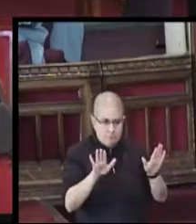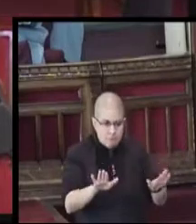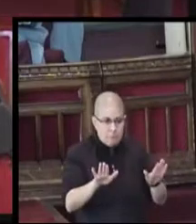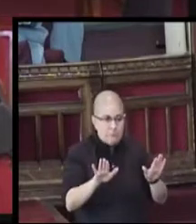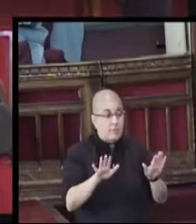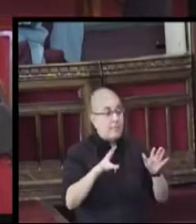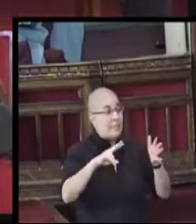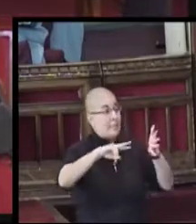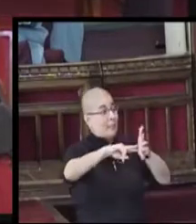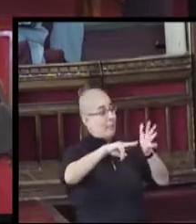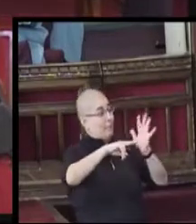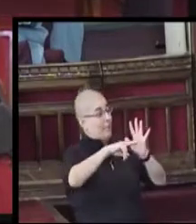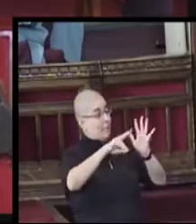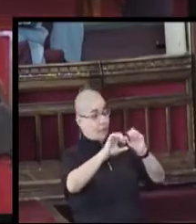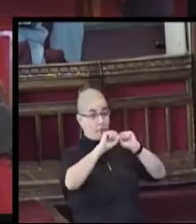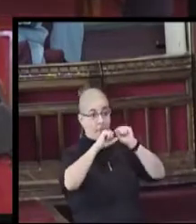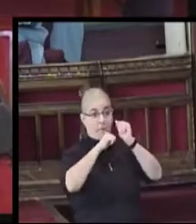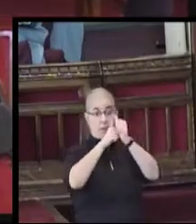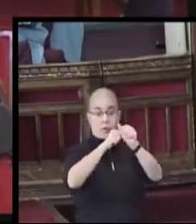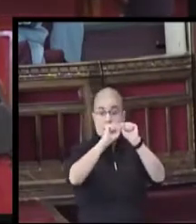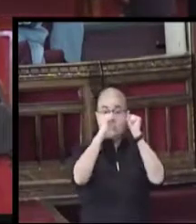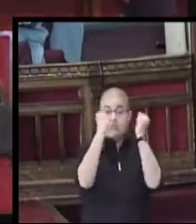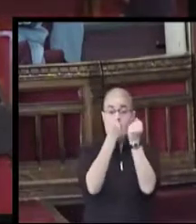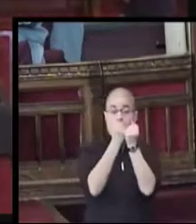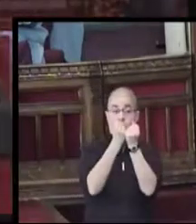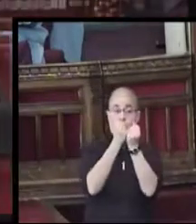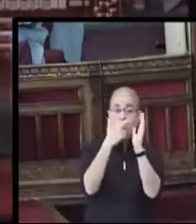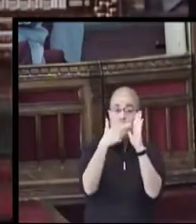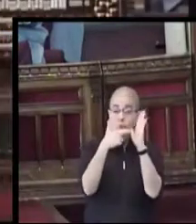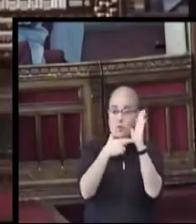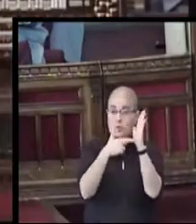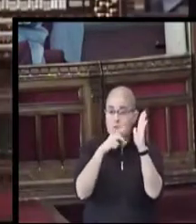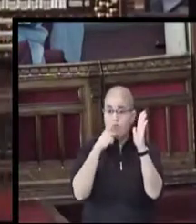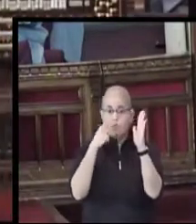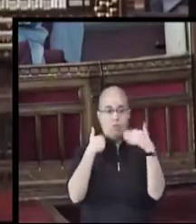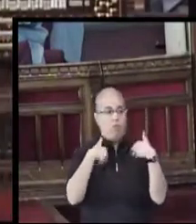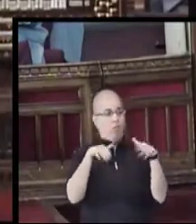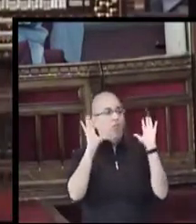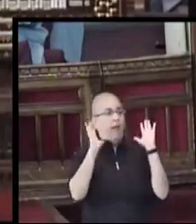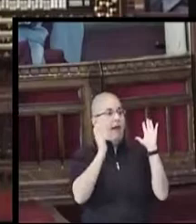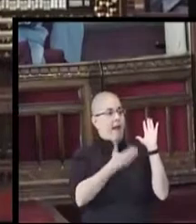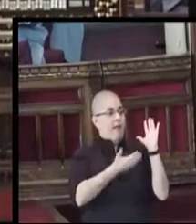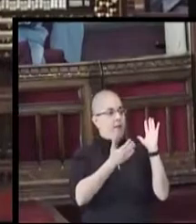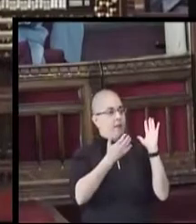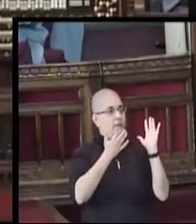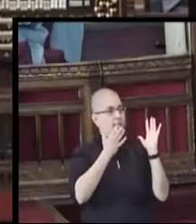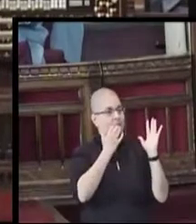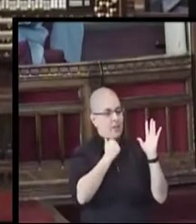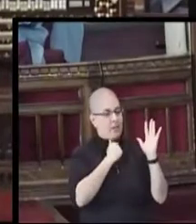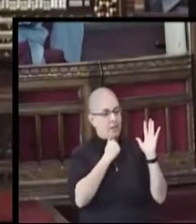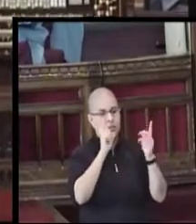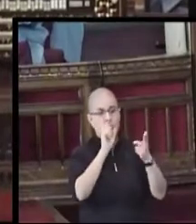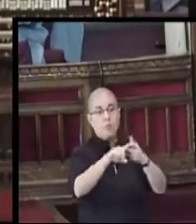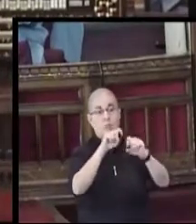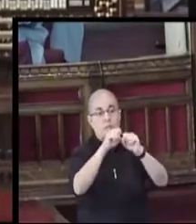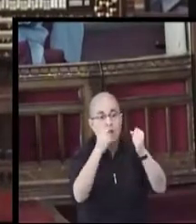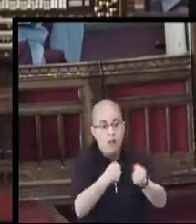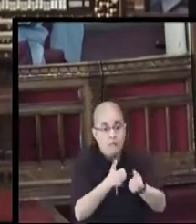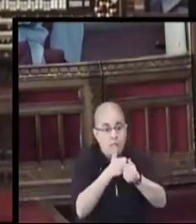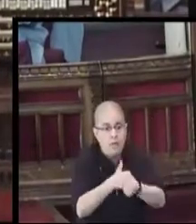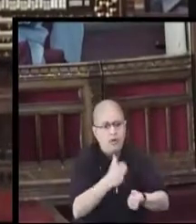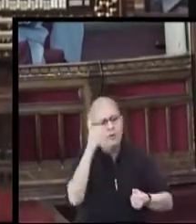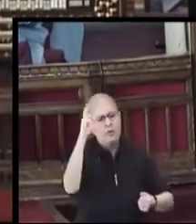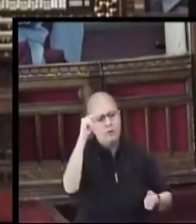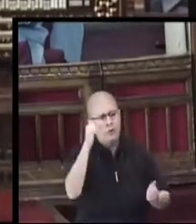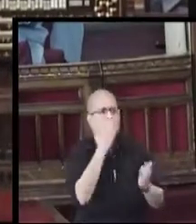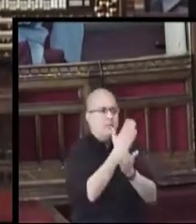we follow society's rules, that we should abdicate our values to society's values. Some rules were